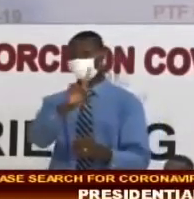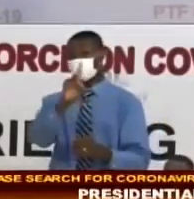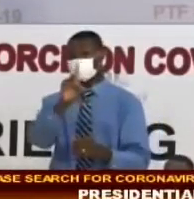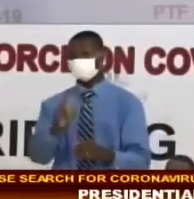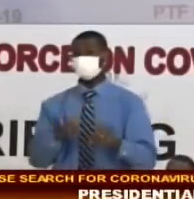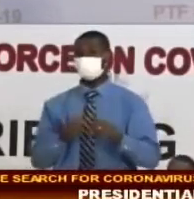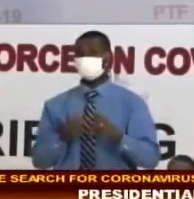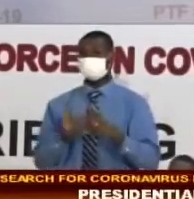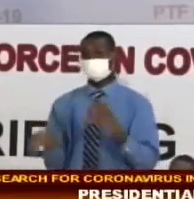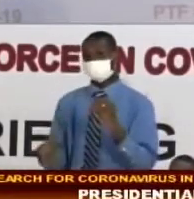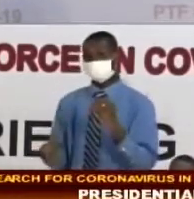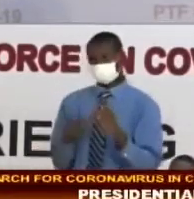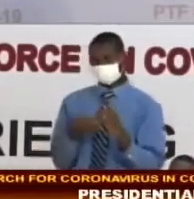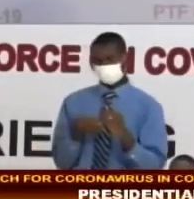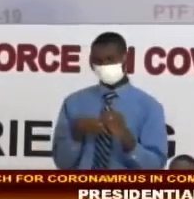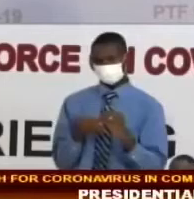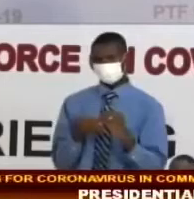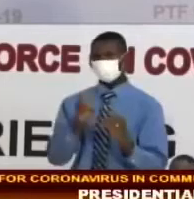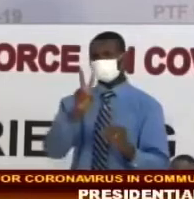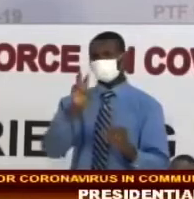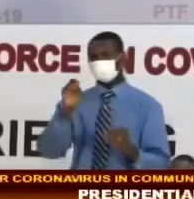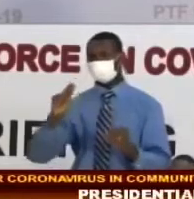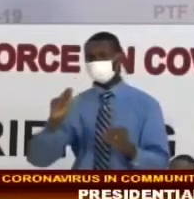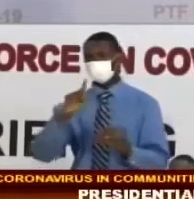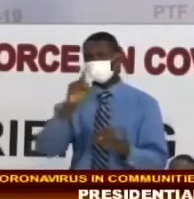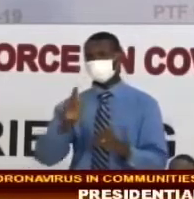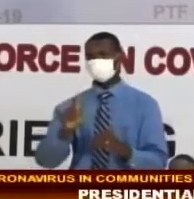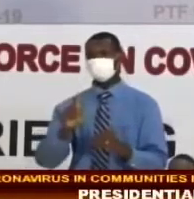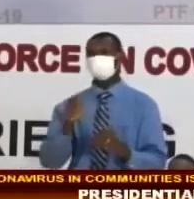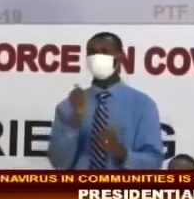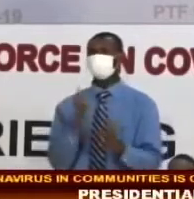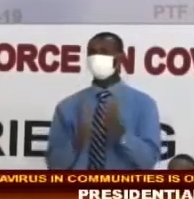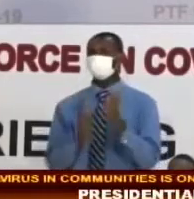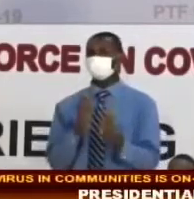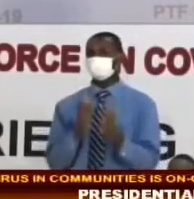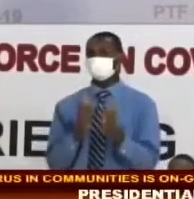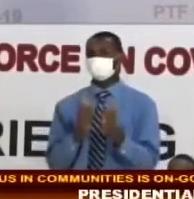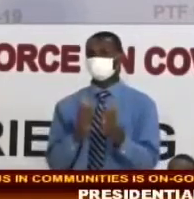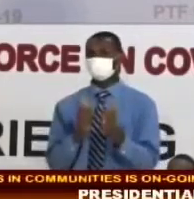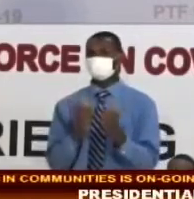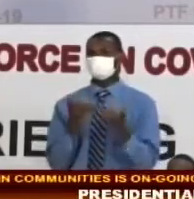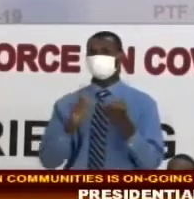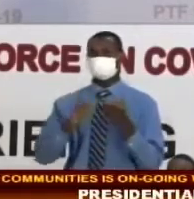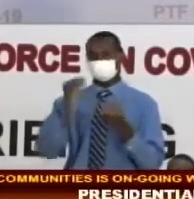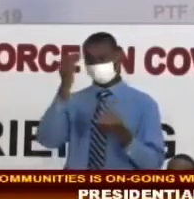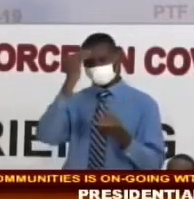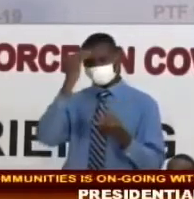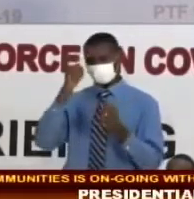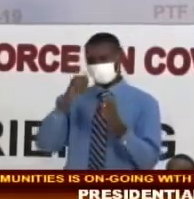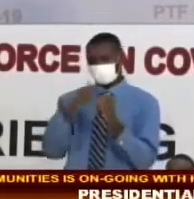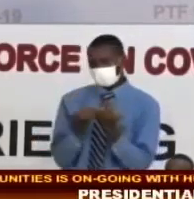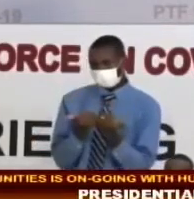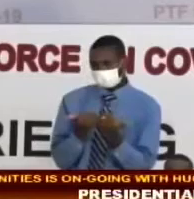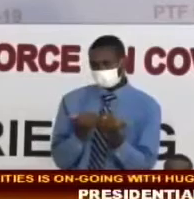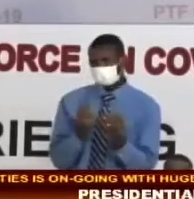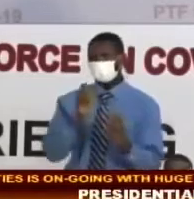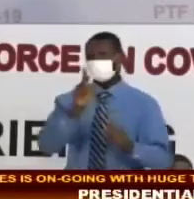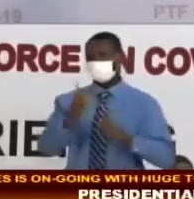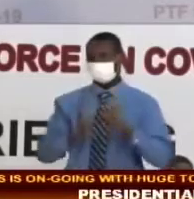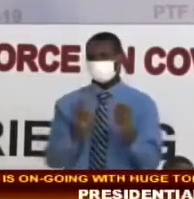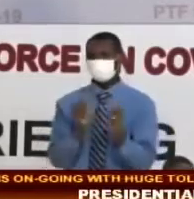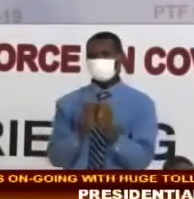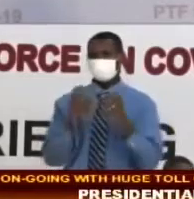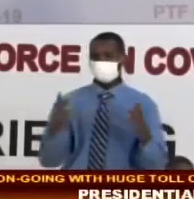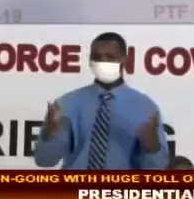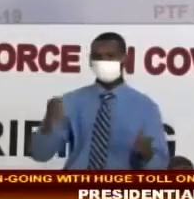from the Voice of Nigeria, which in the main wants to know how those who are without